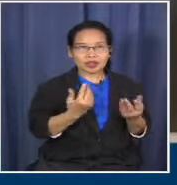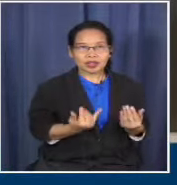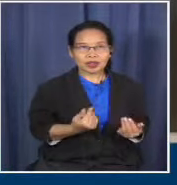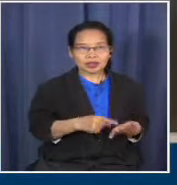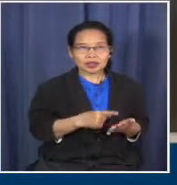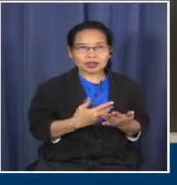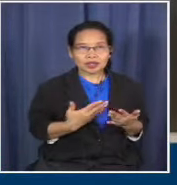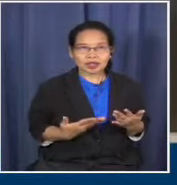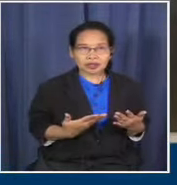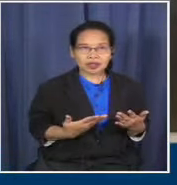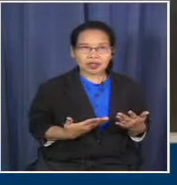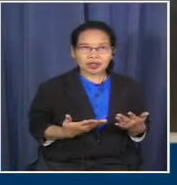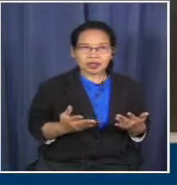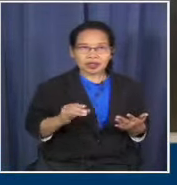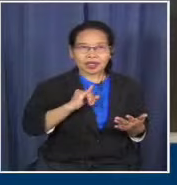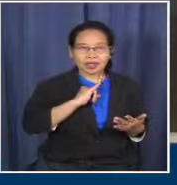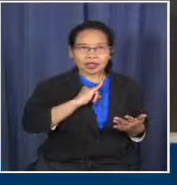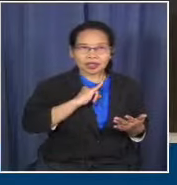10, verse 6.